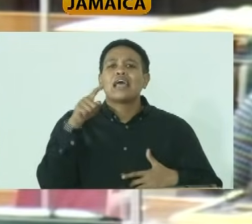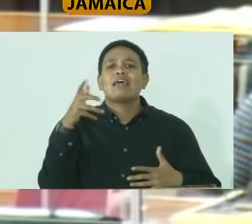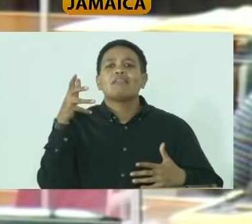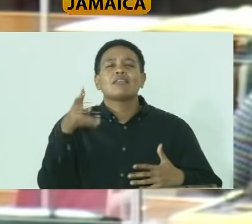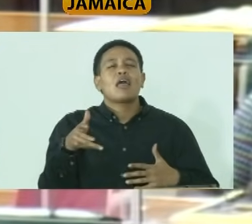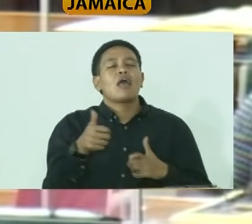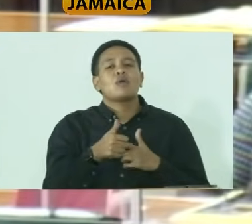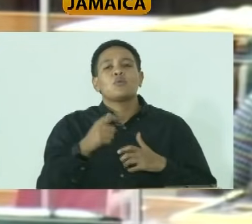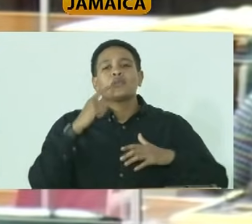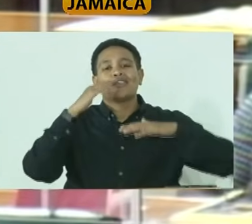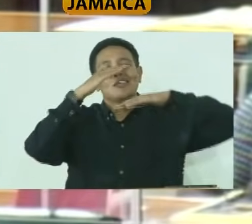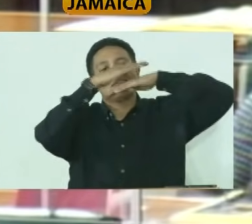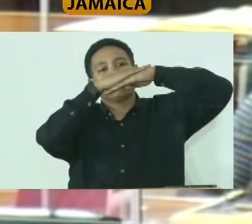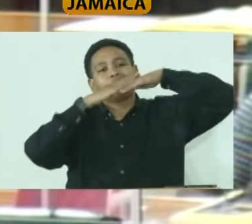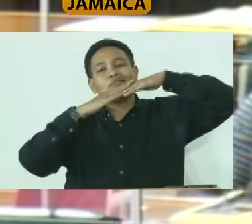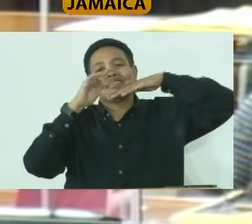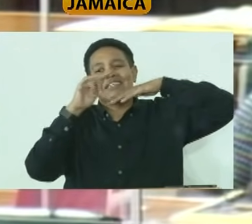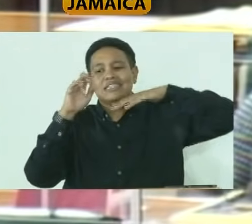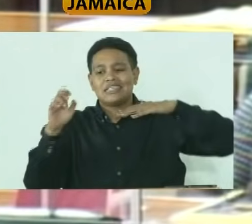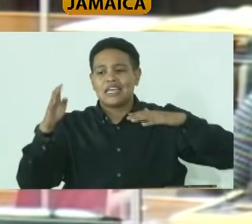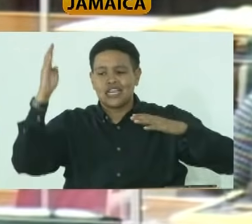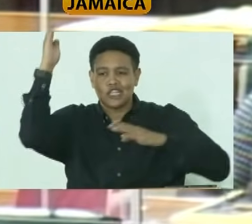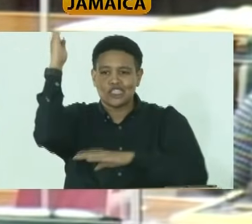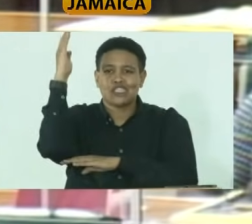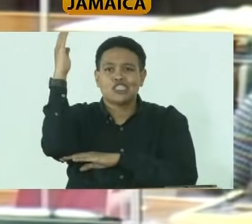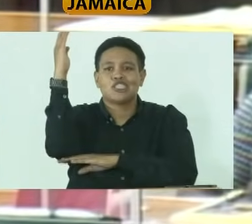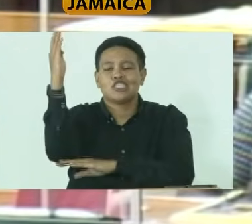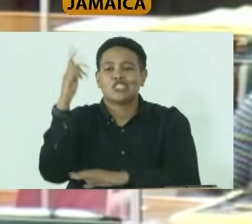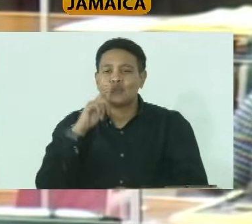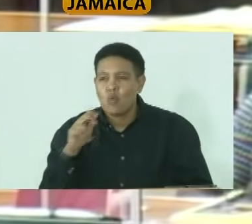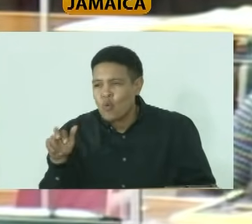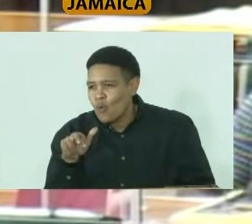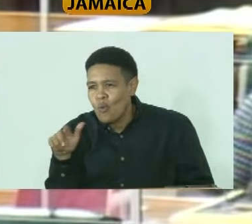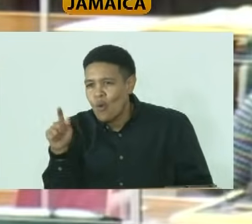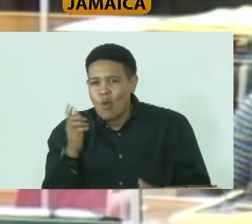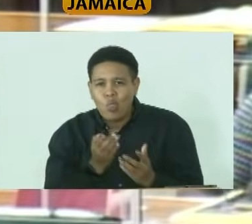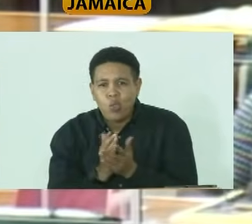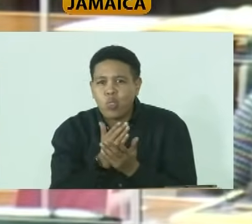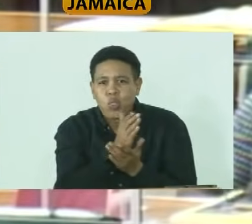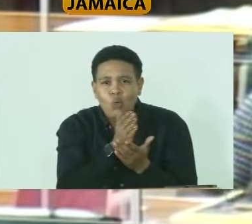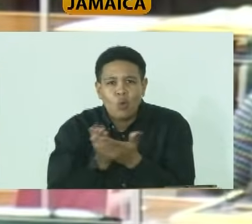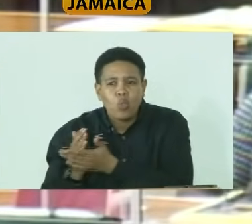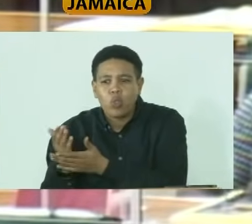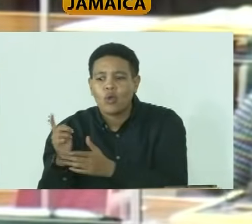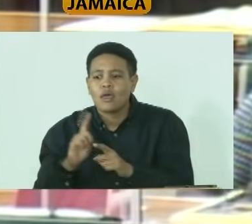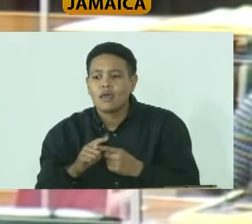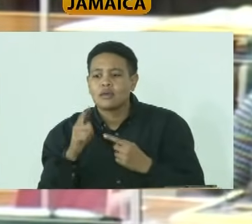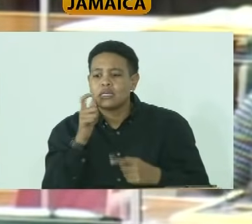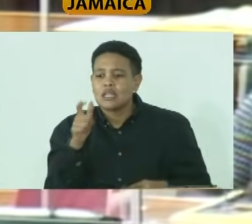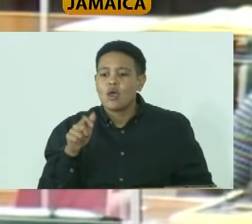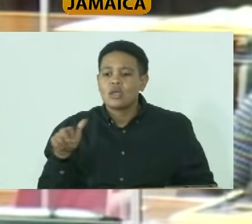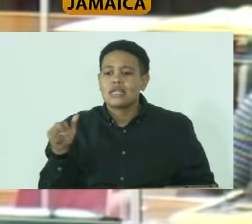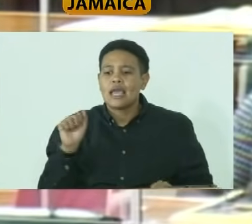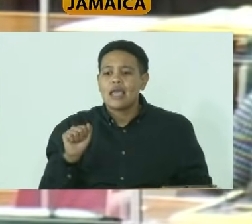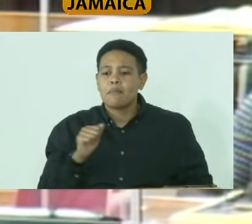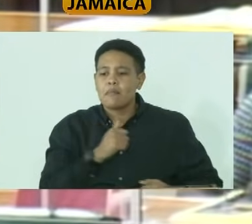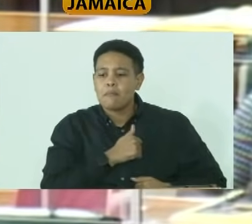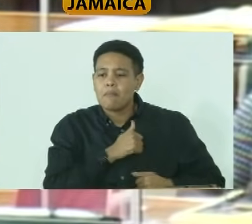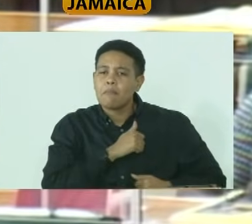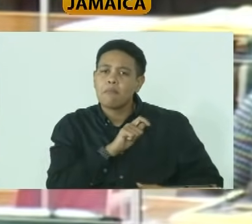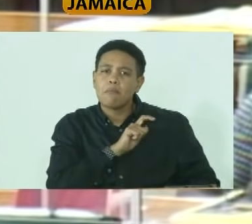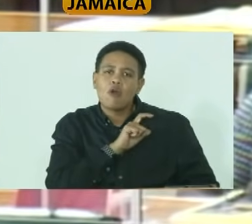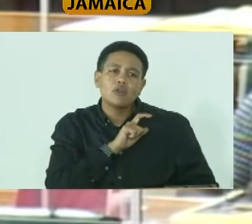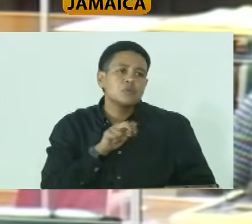with zincs, choppy getaways, and they are not navigable to our police-keeping